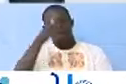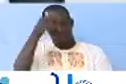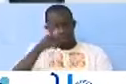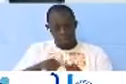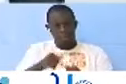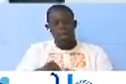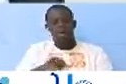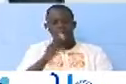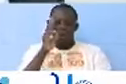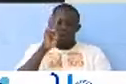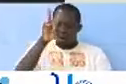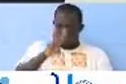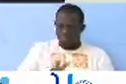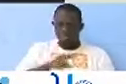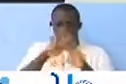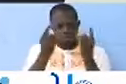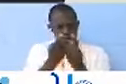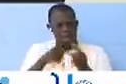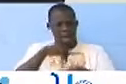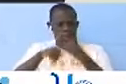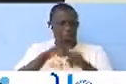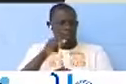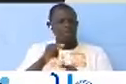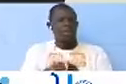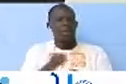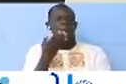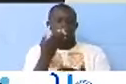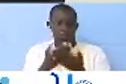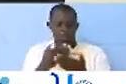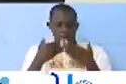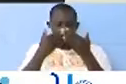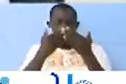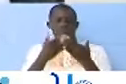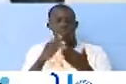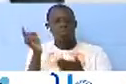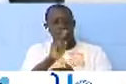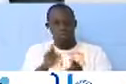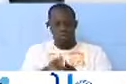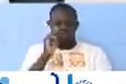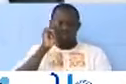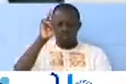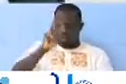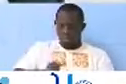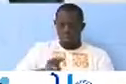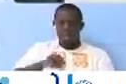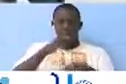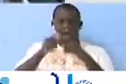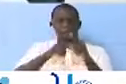I observed something about him. Please tell us what you observed. Fanyambang yamuna sude abala.